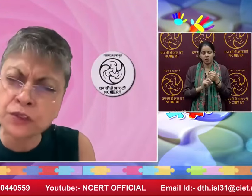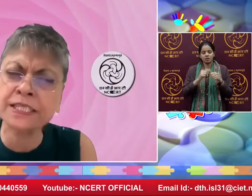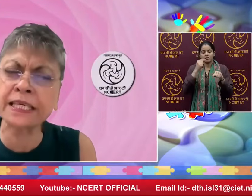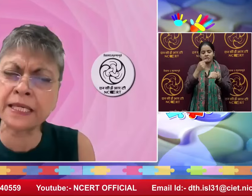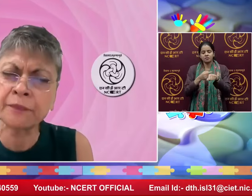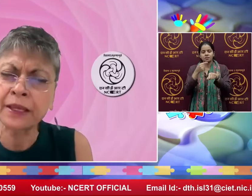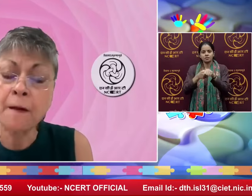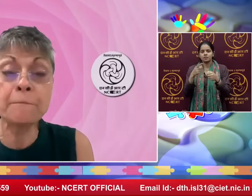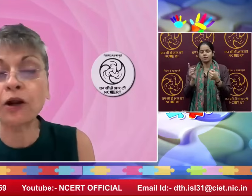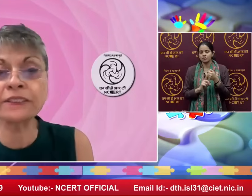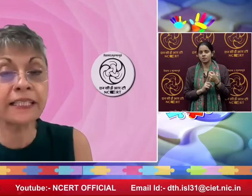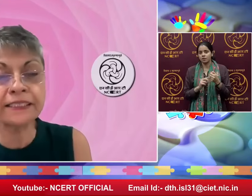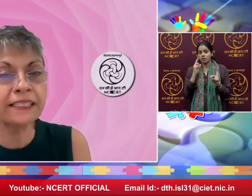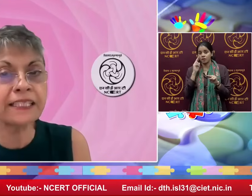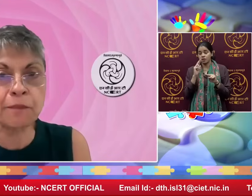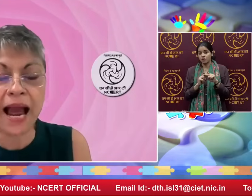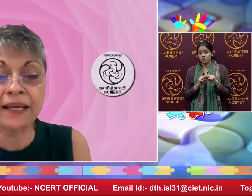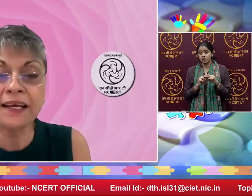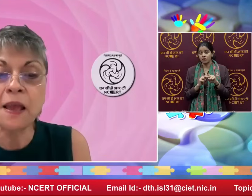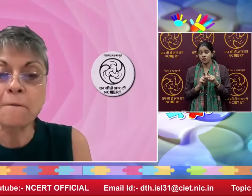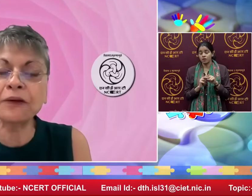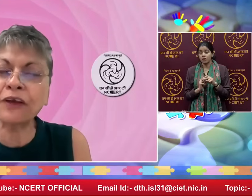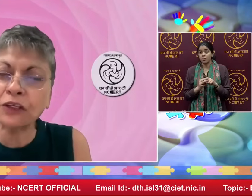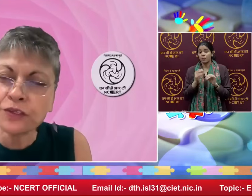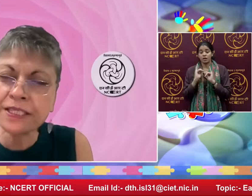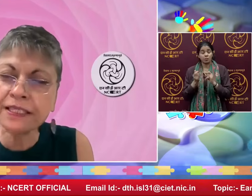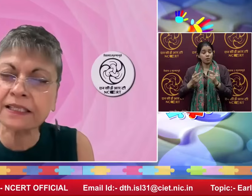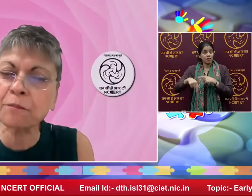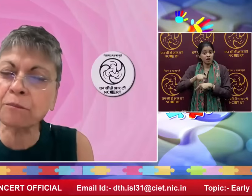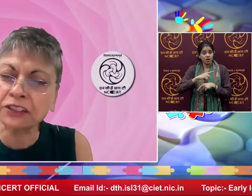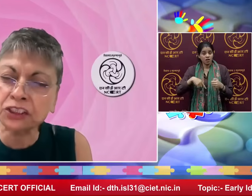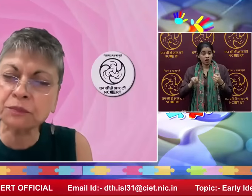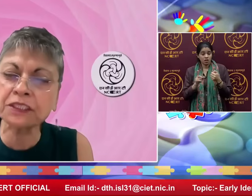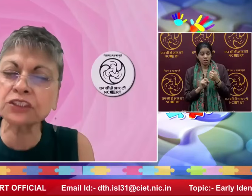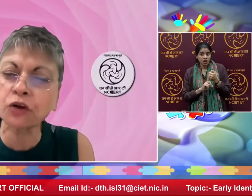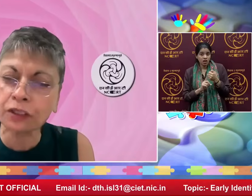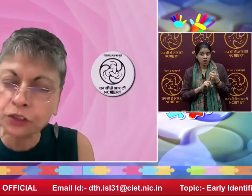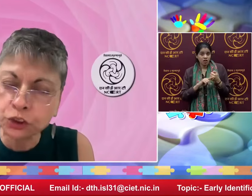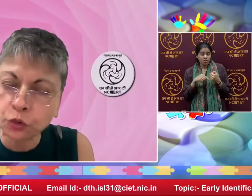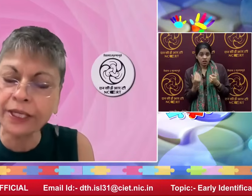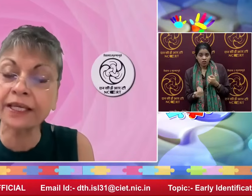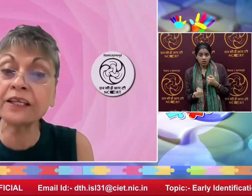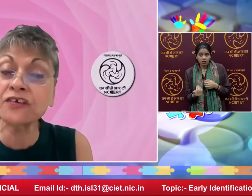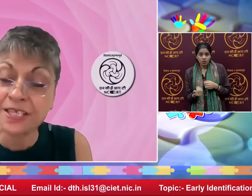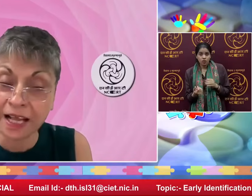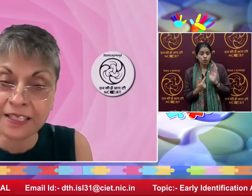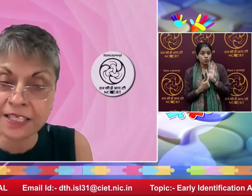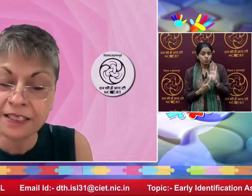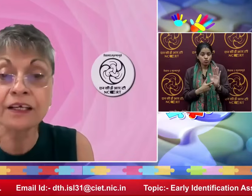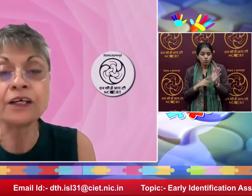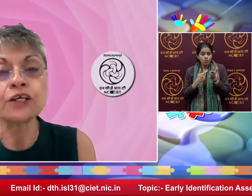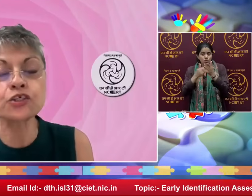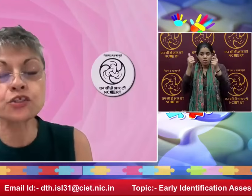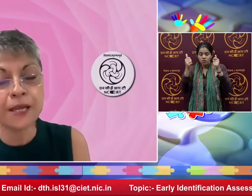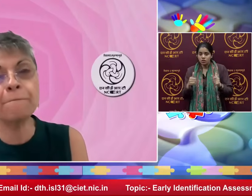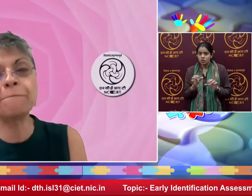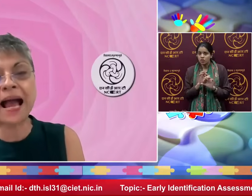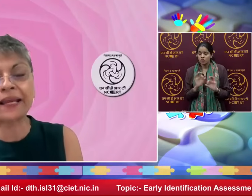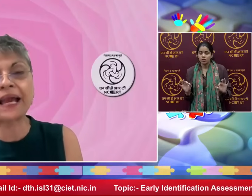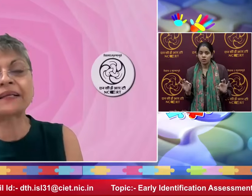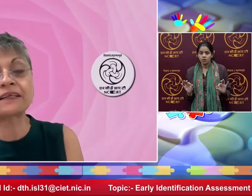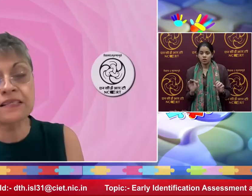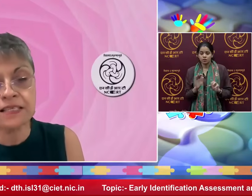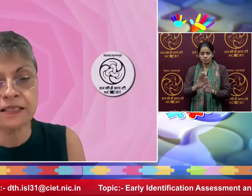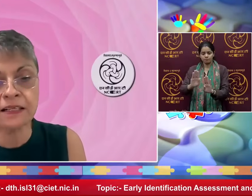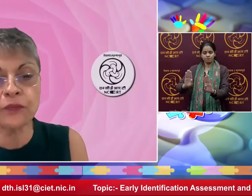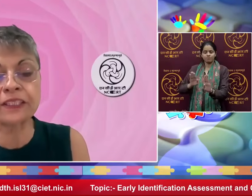But if you see, because they're seen as bad, but when you see that the punishment is not showing any results, step